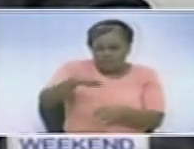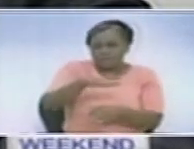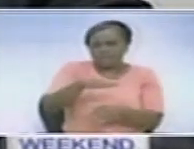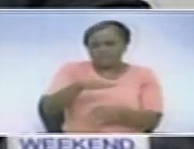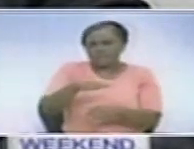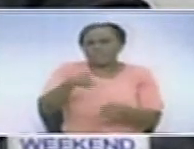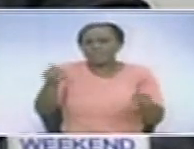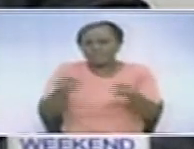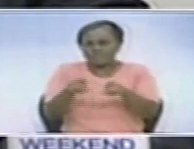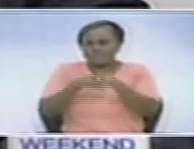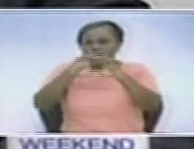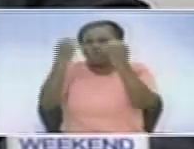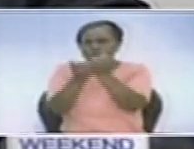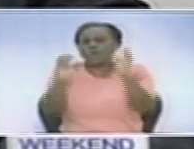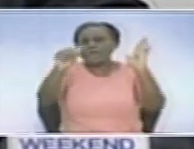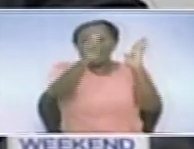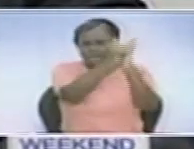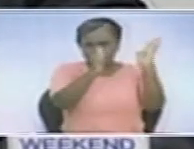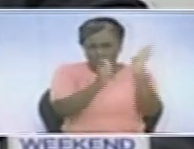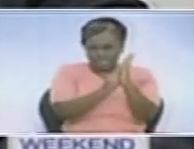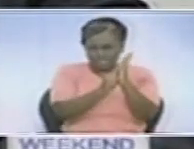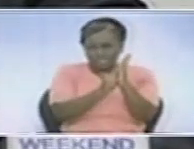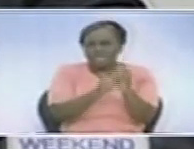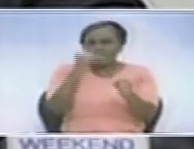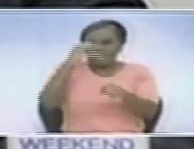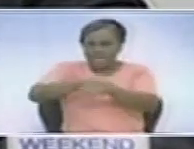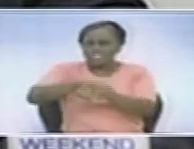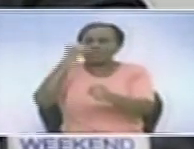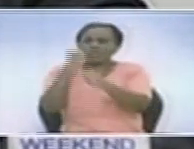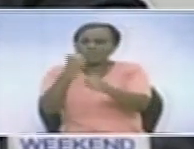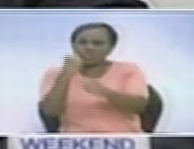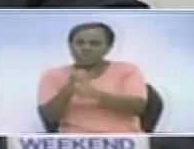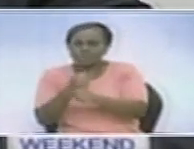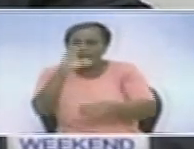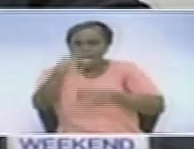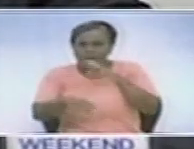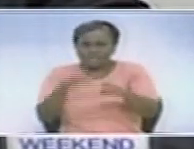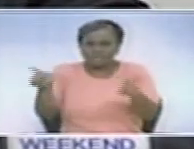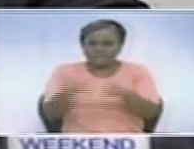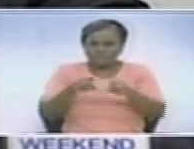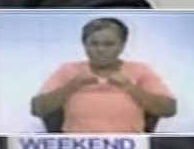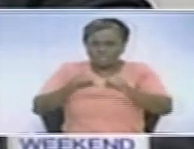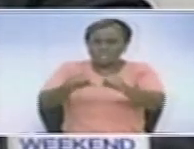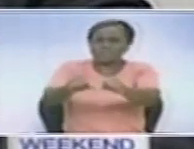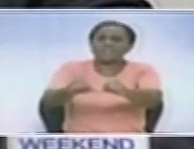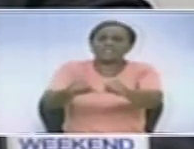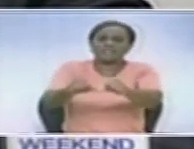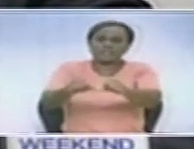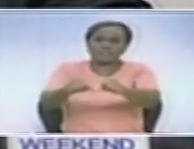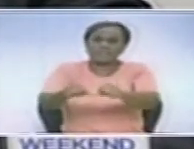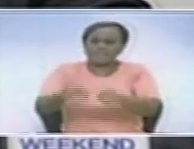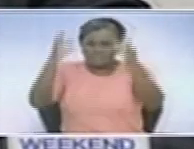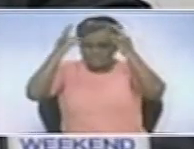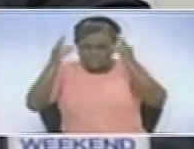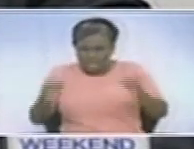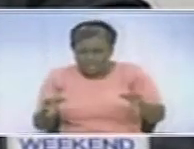of the global agenda, in terms of getting people good jobs, in terms of agriculture, in terms of sustainability, it was decided by